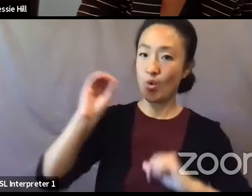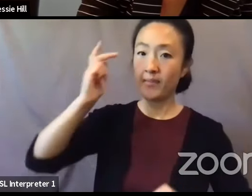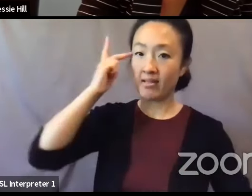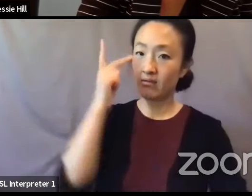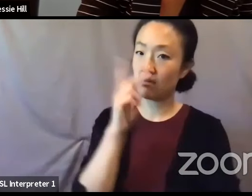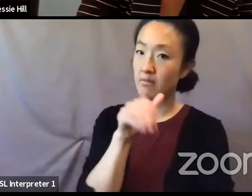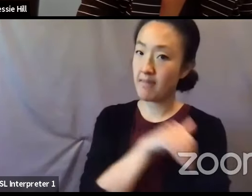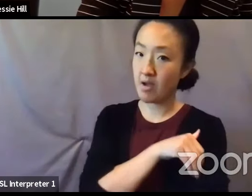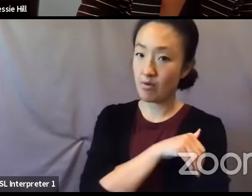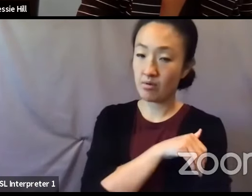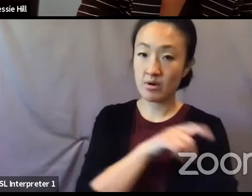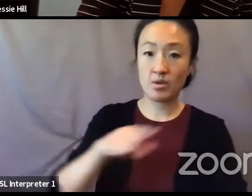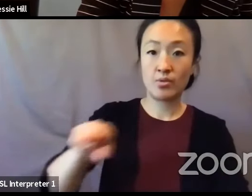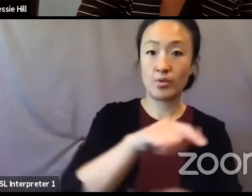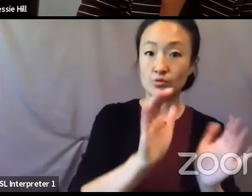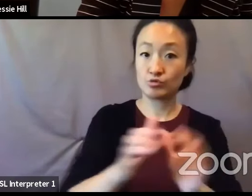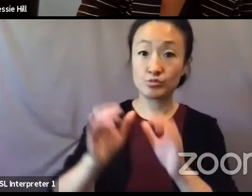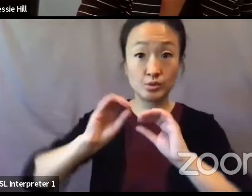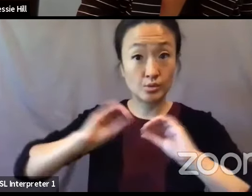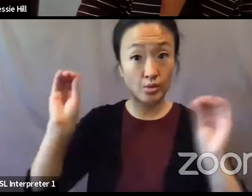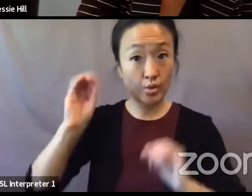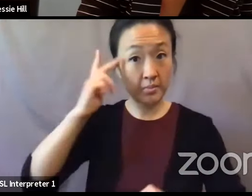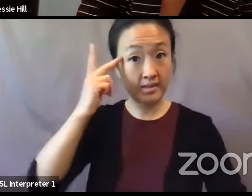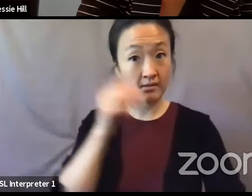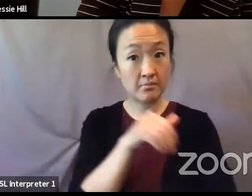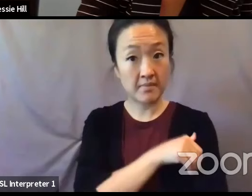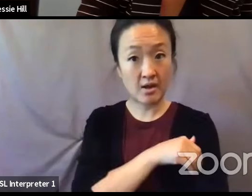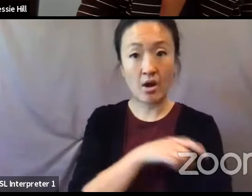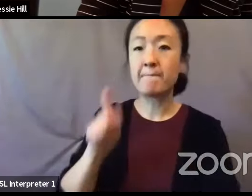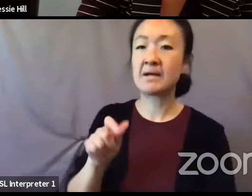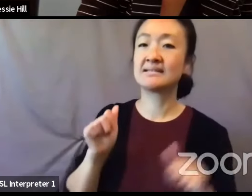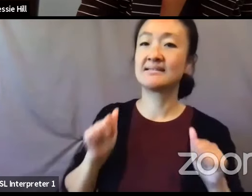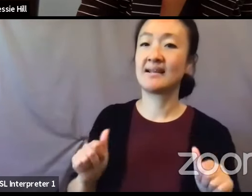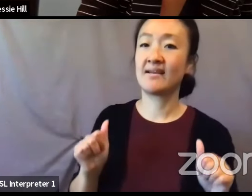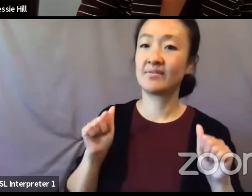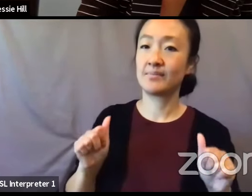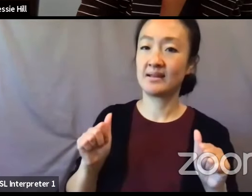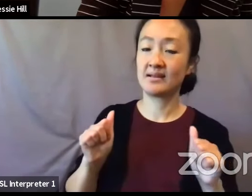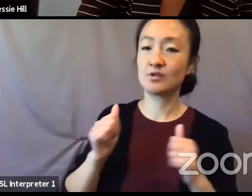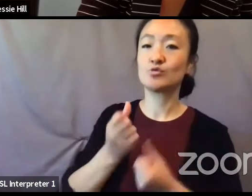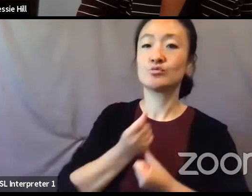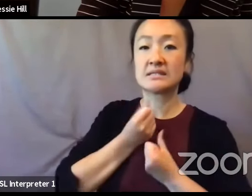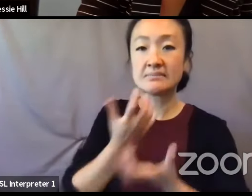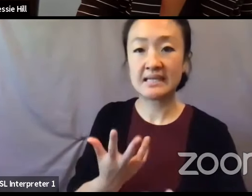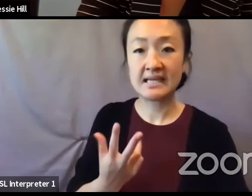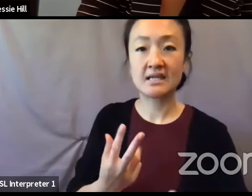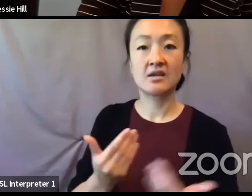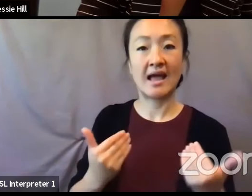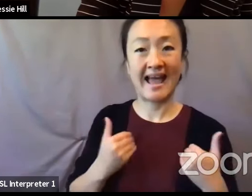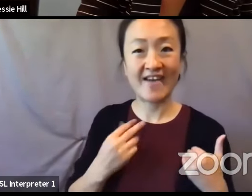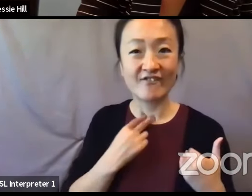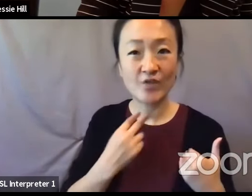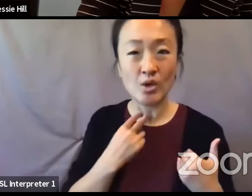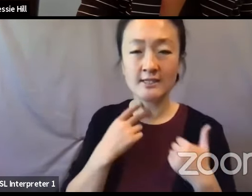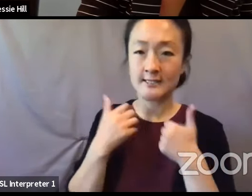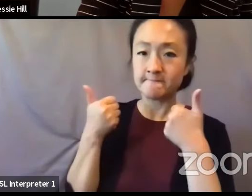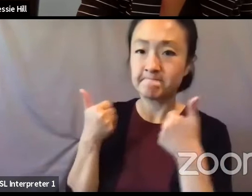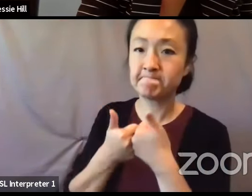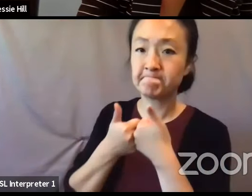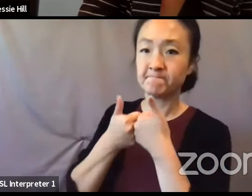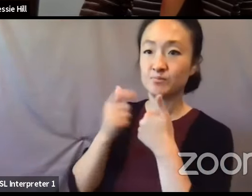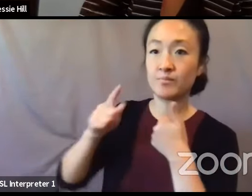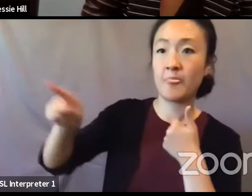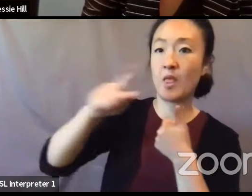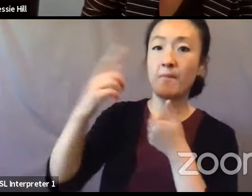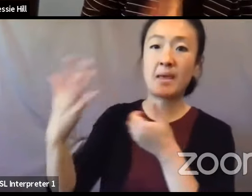that do not have political power need the ability to speak, to have voice, to challenge those that may be